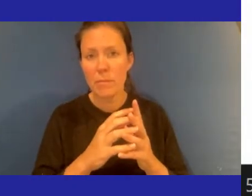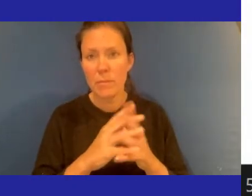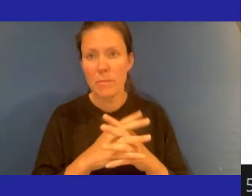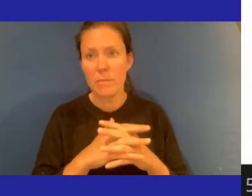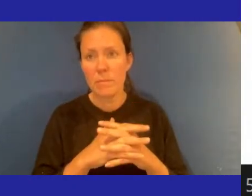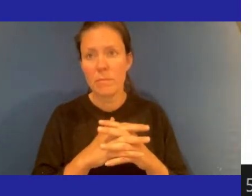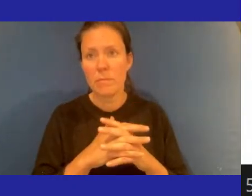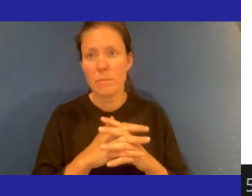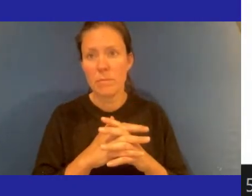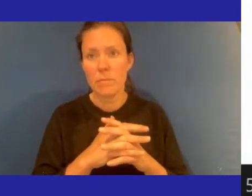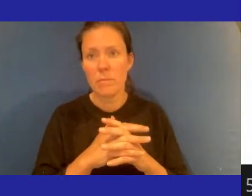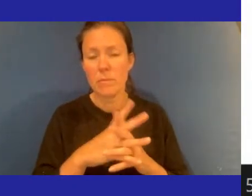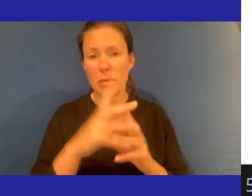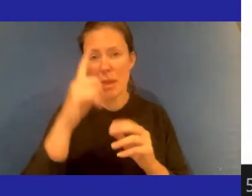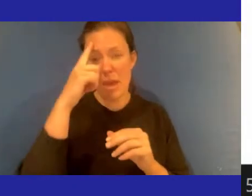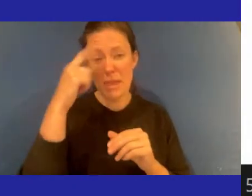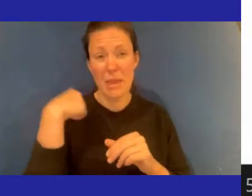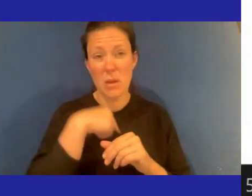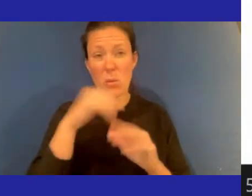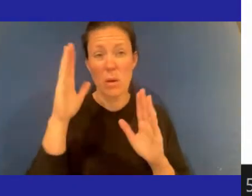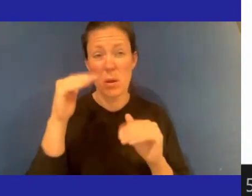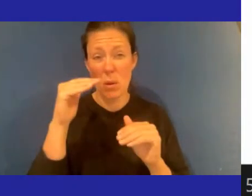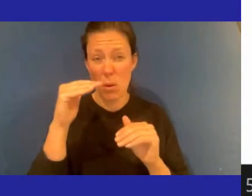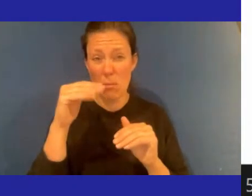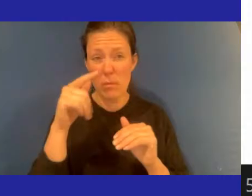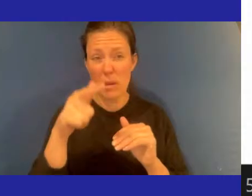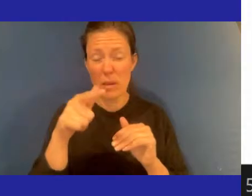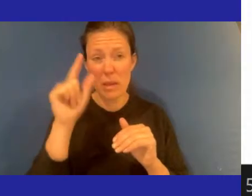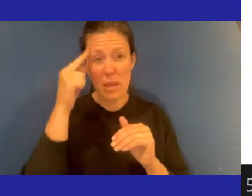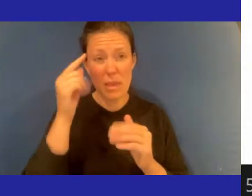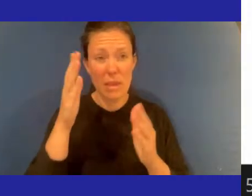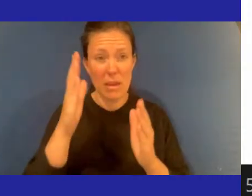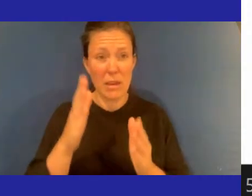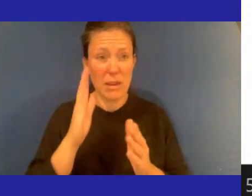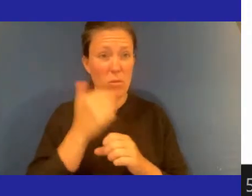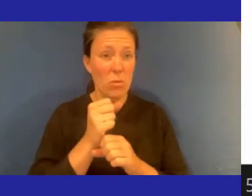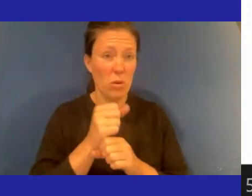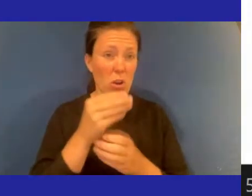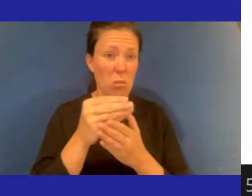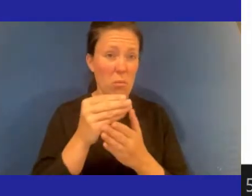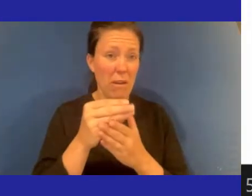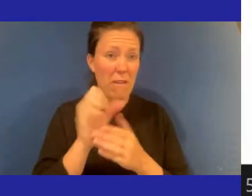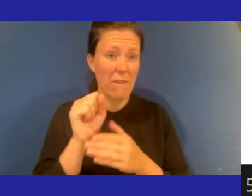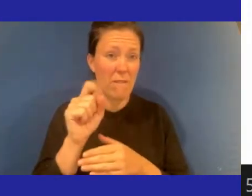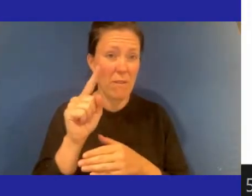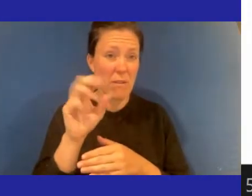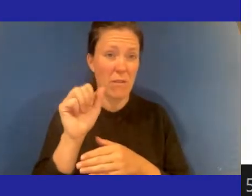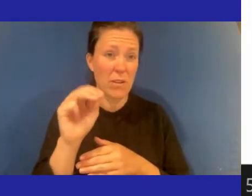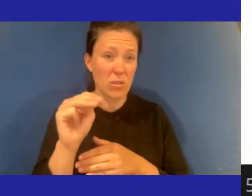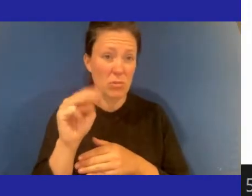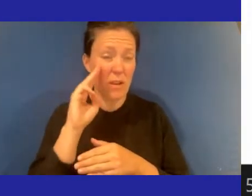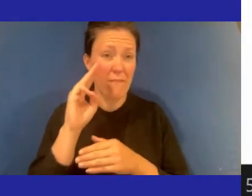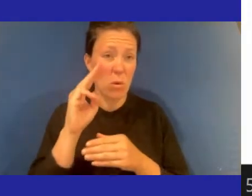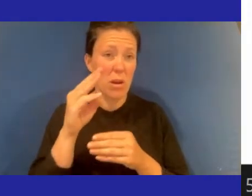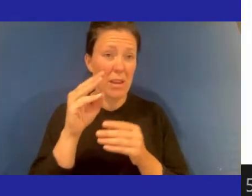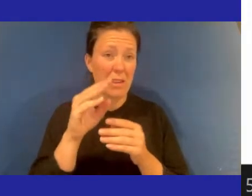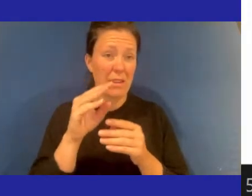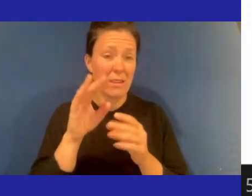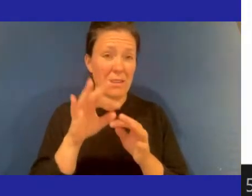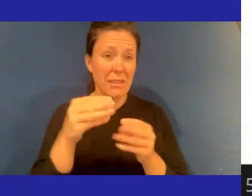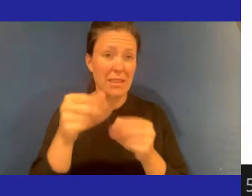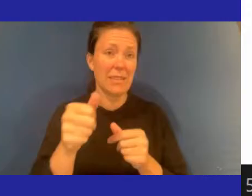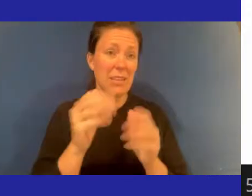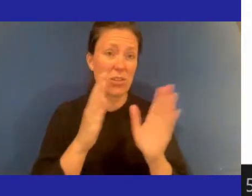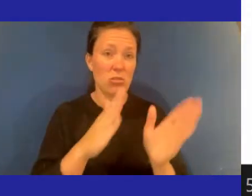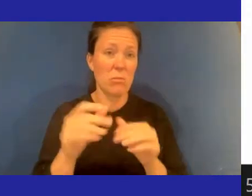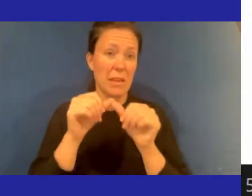I think we hope that the governor creates a funding stream for the essential plans to continue, but that's the area to watch for